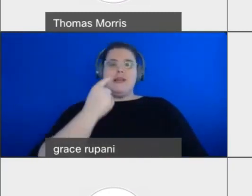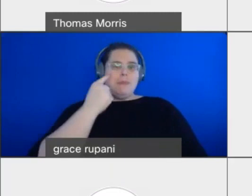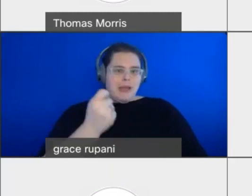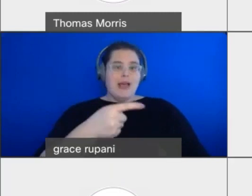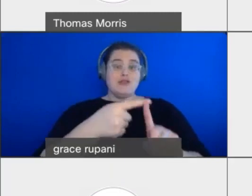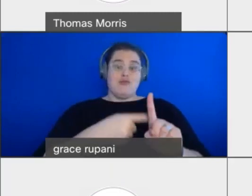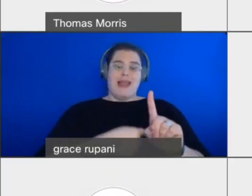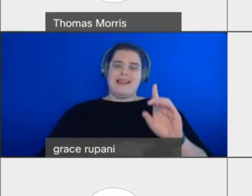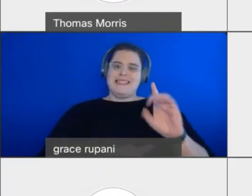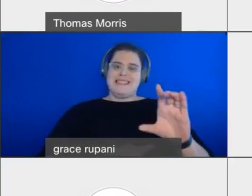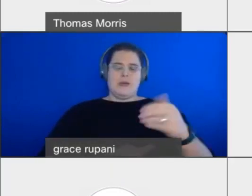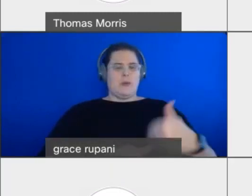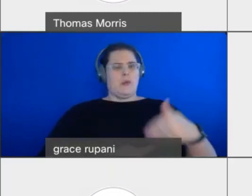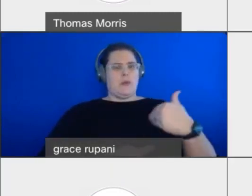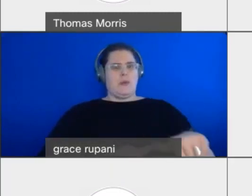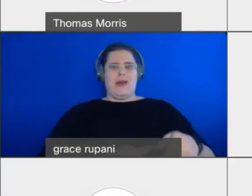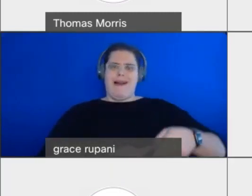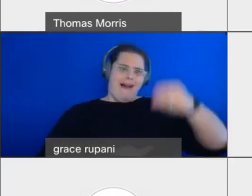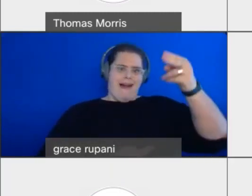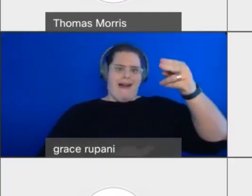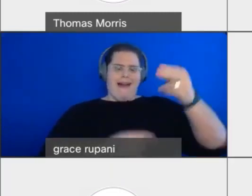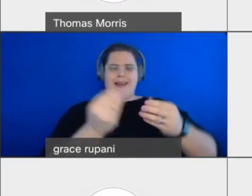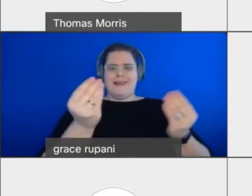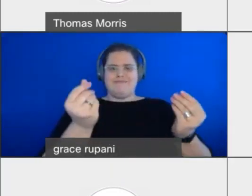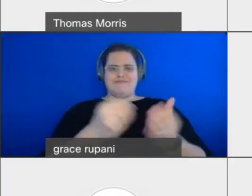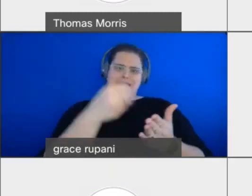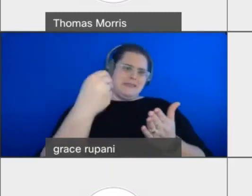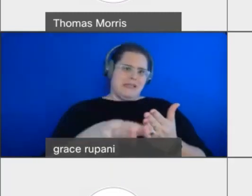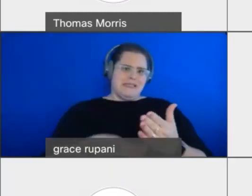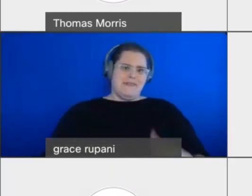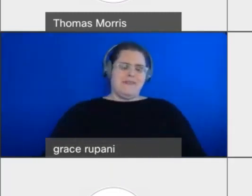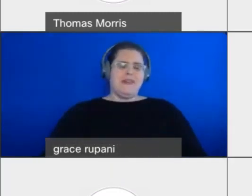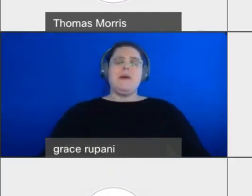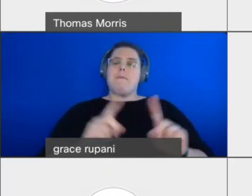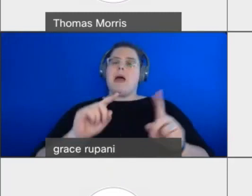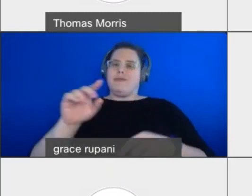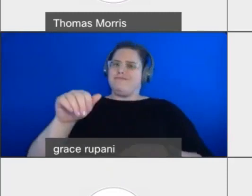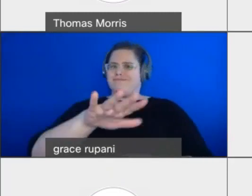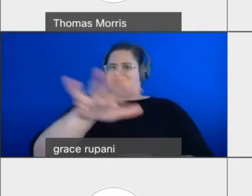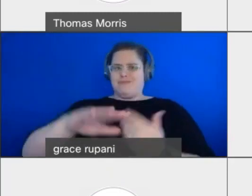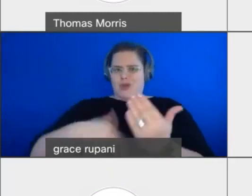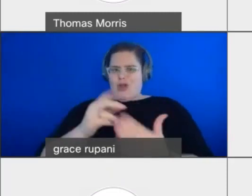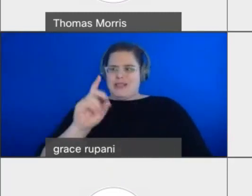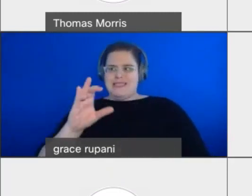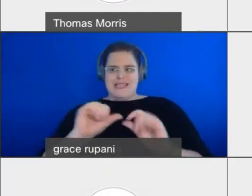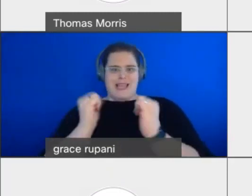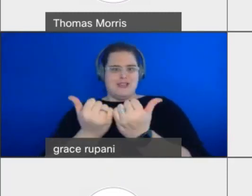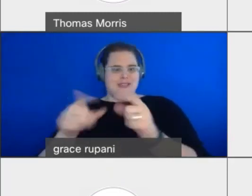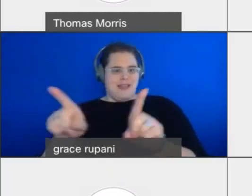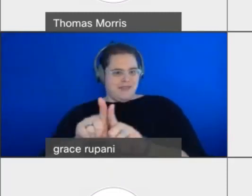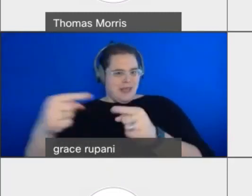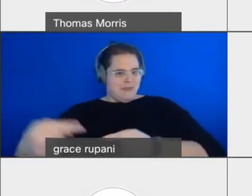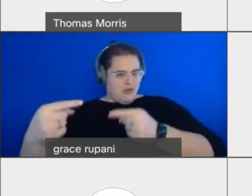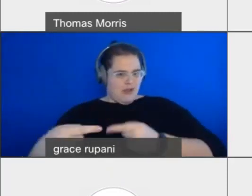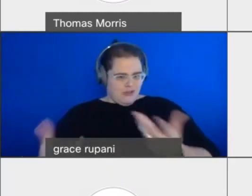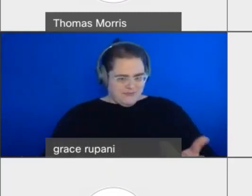district. However, these are challenges that all district agencies are struggling with. And I think that what we have at